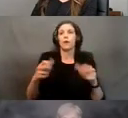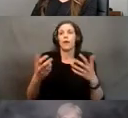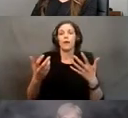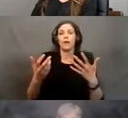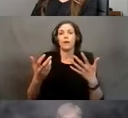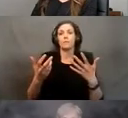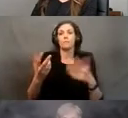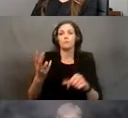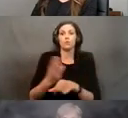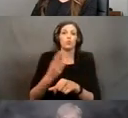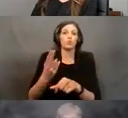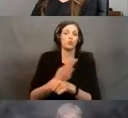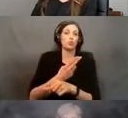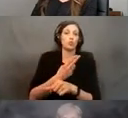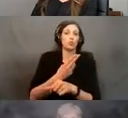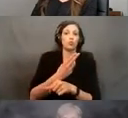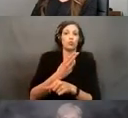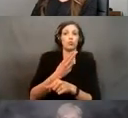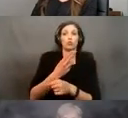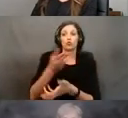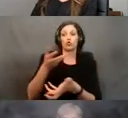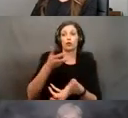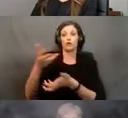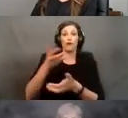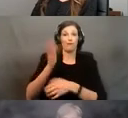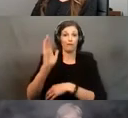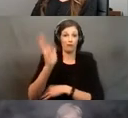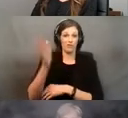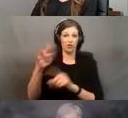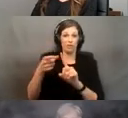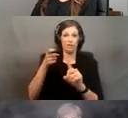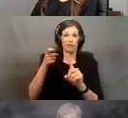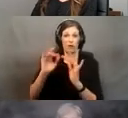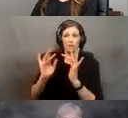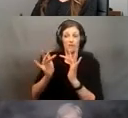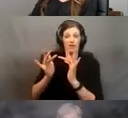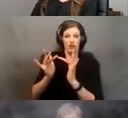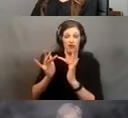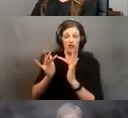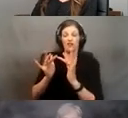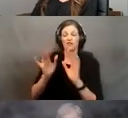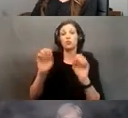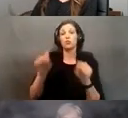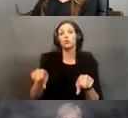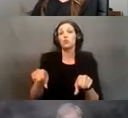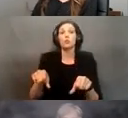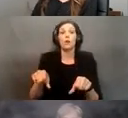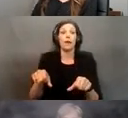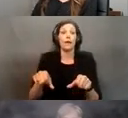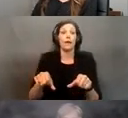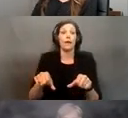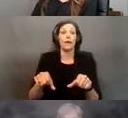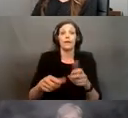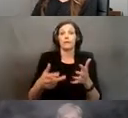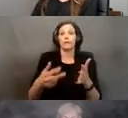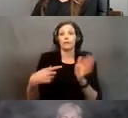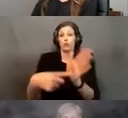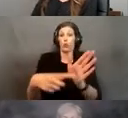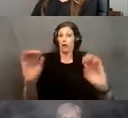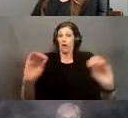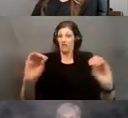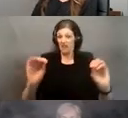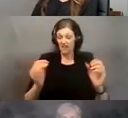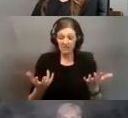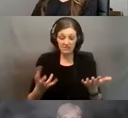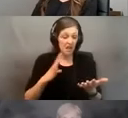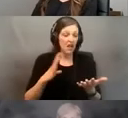browser, your interactive presentation. If you choose to do that, if you choose to show no visuals, you can do that. If